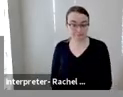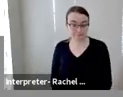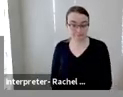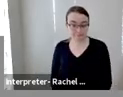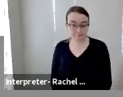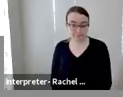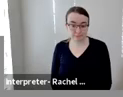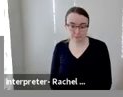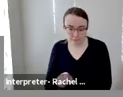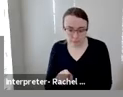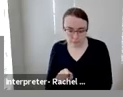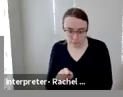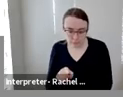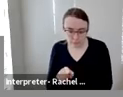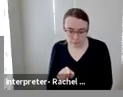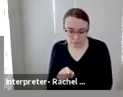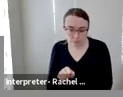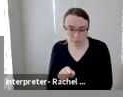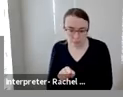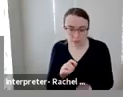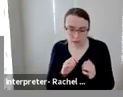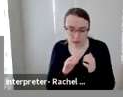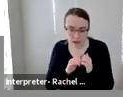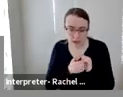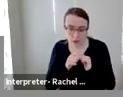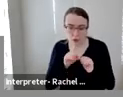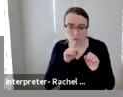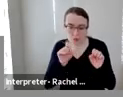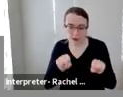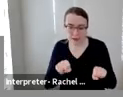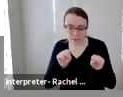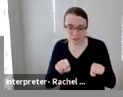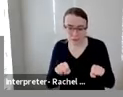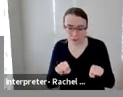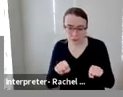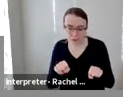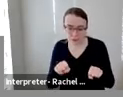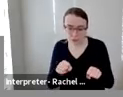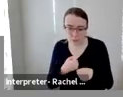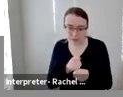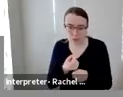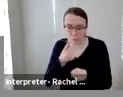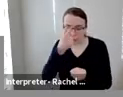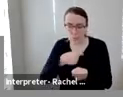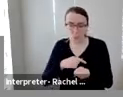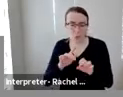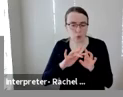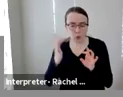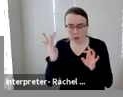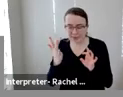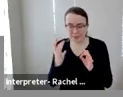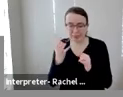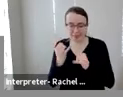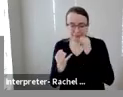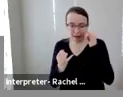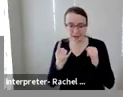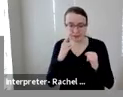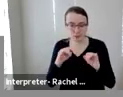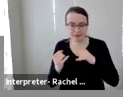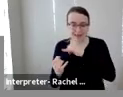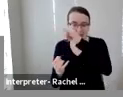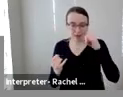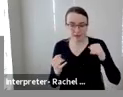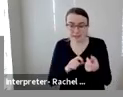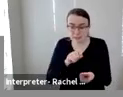So how is that yours, Jamison? How are you able to get those thin, crisp lines for the outline? Is there a